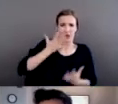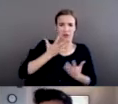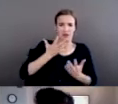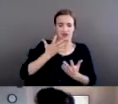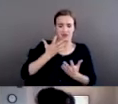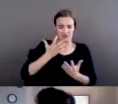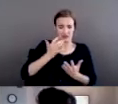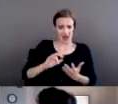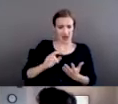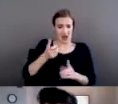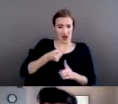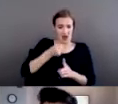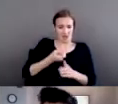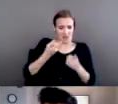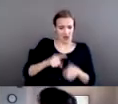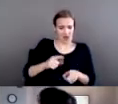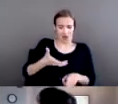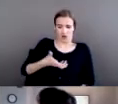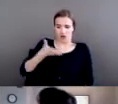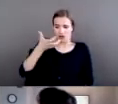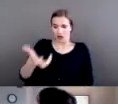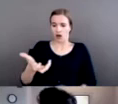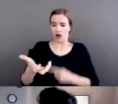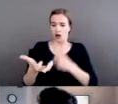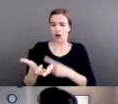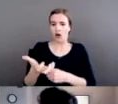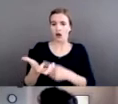that shame and embarrassment that comes with being a victim.